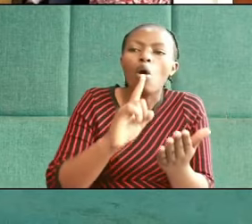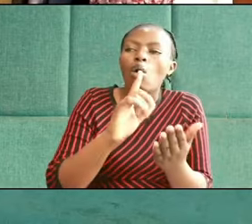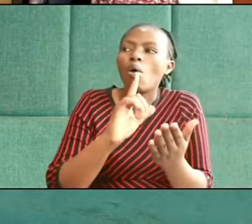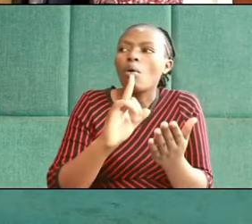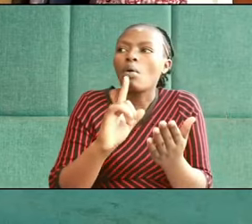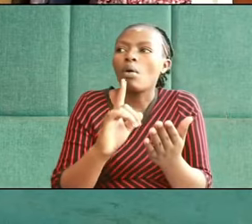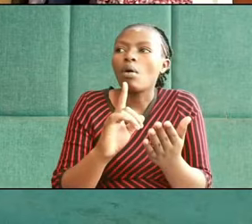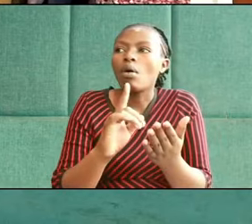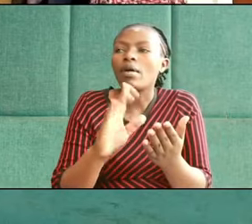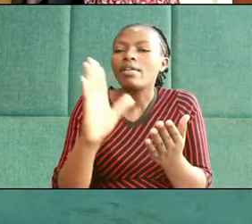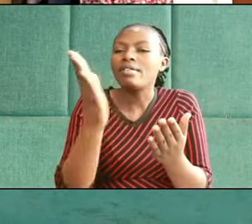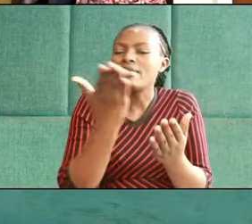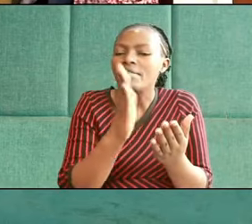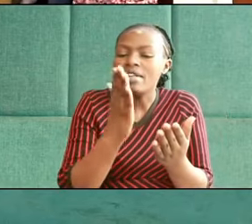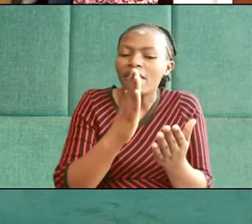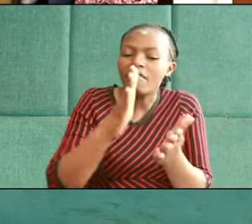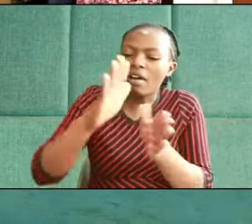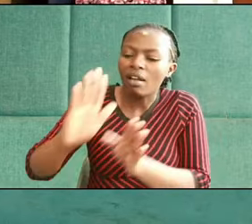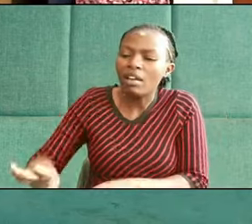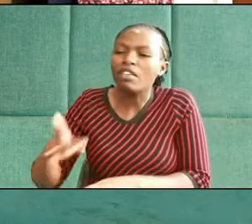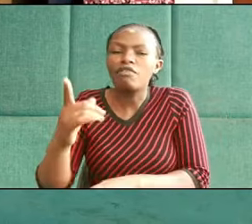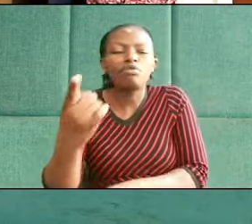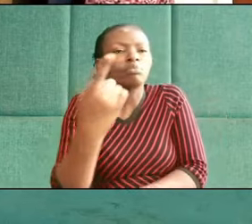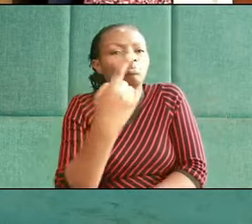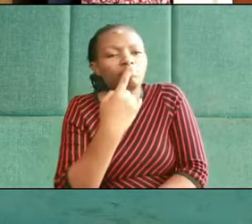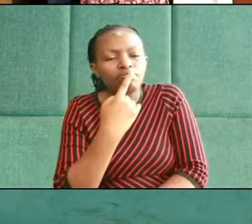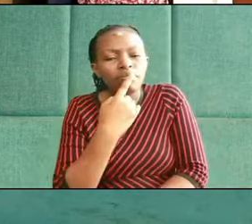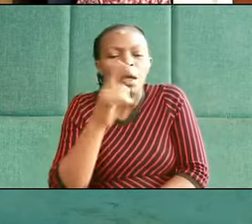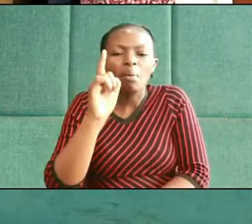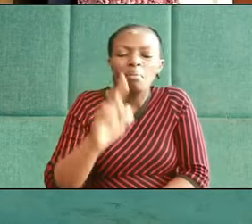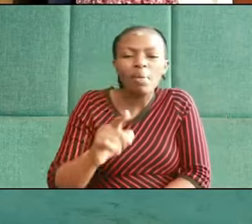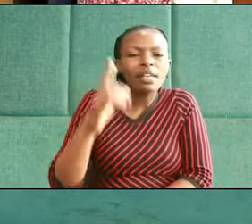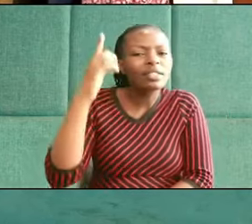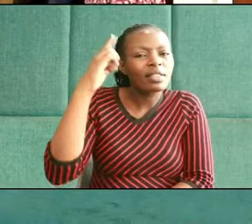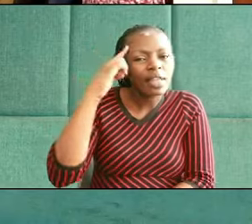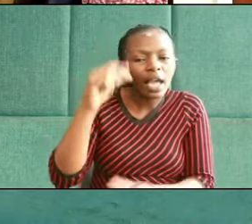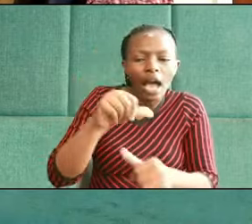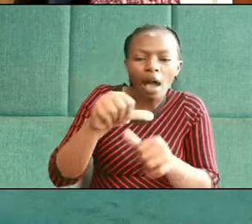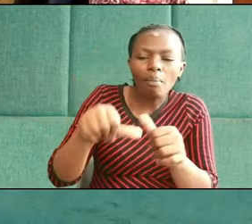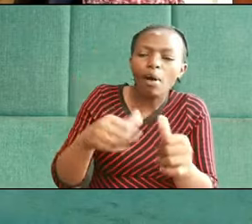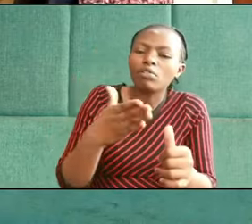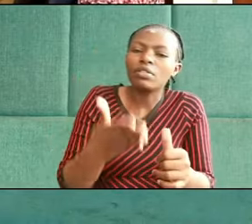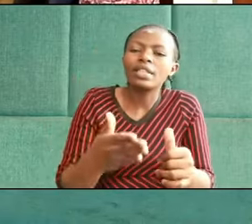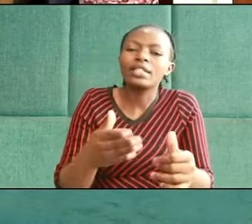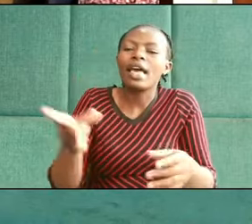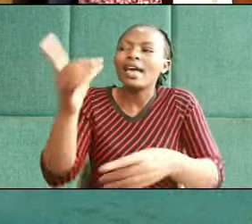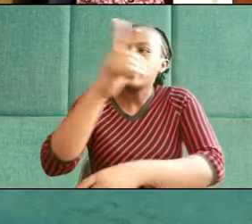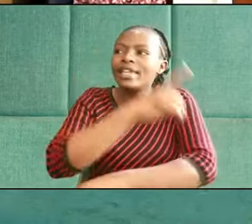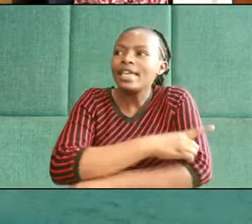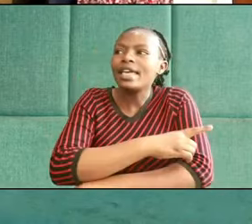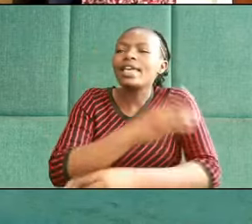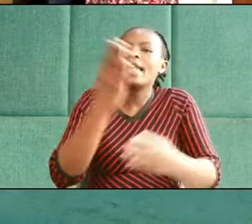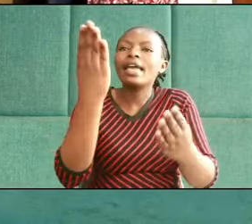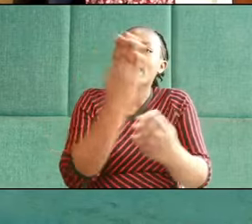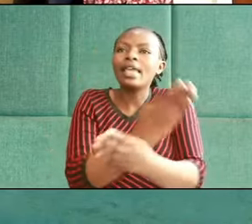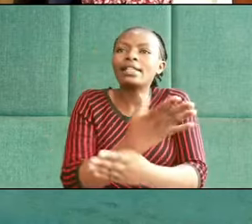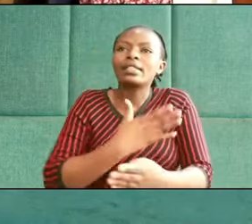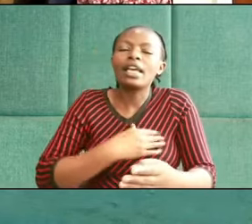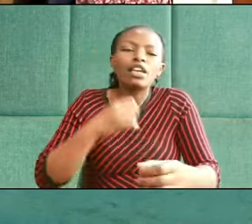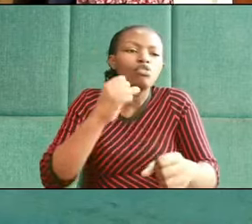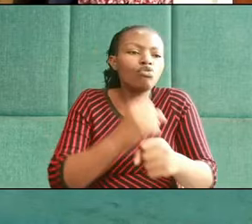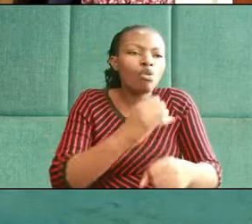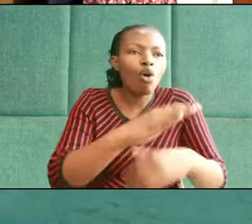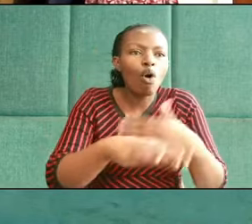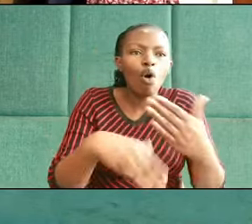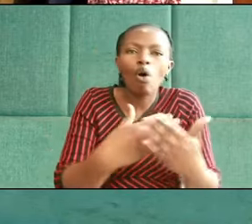mouth. You shall meditate upon it day and night and do everything according